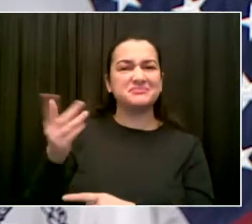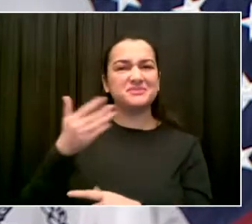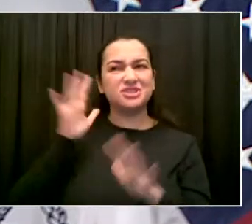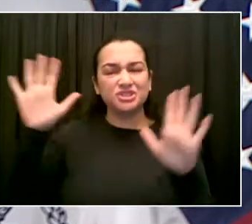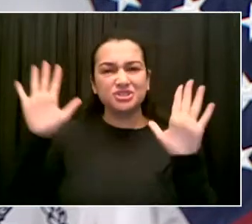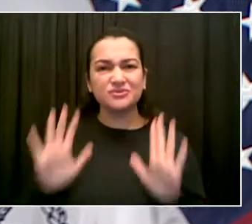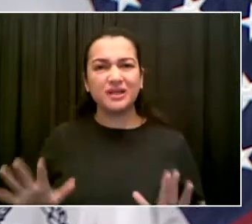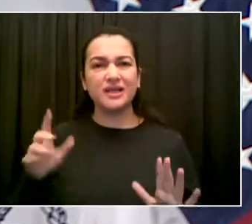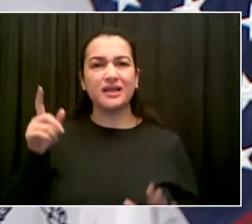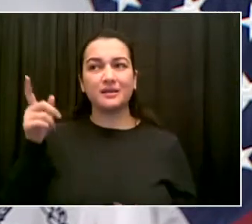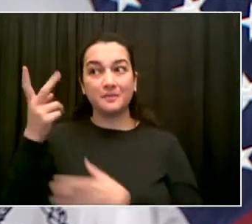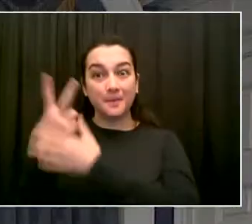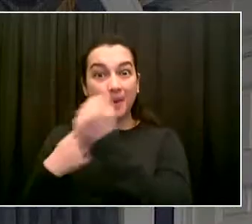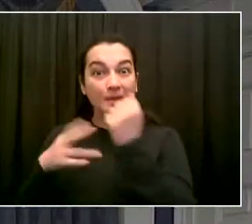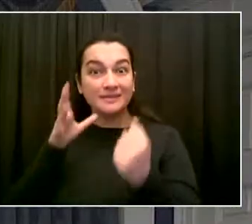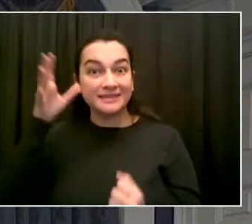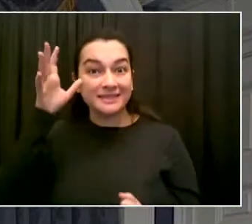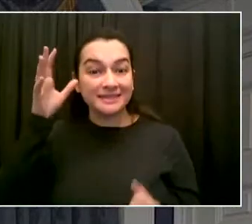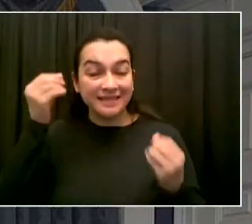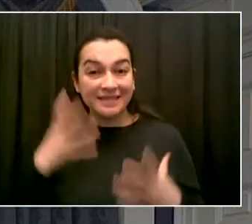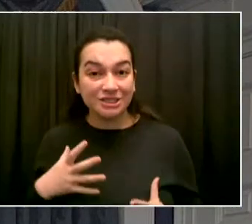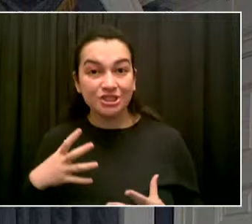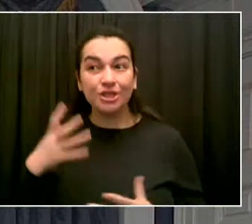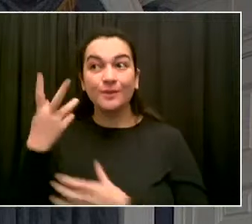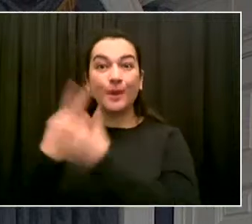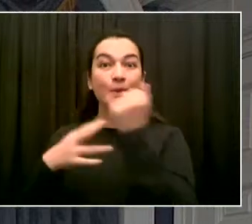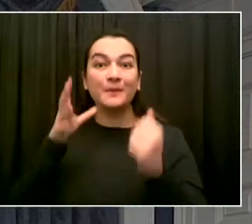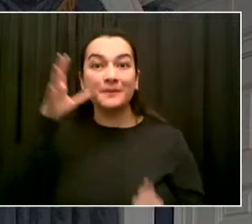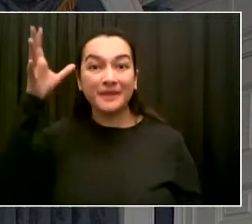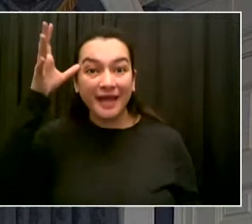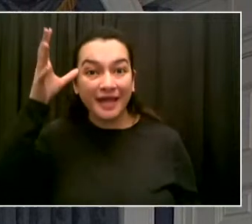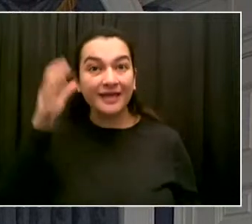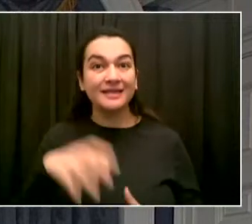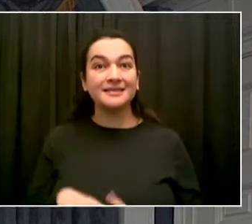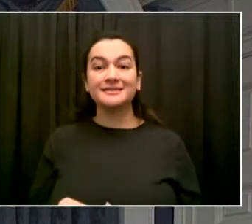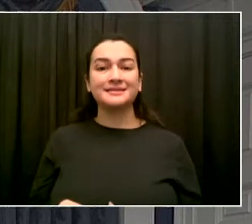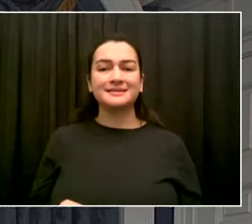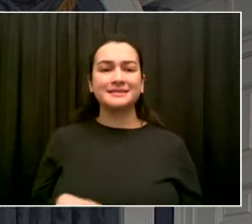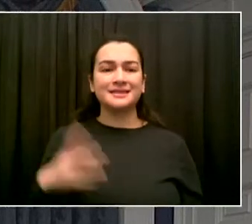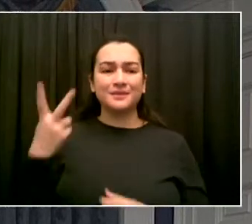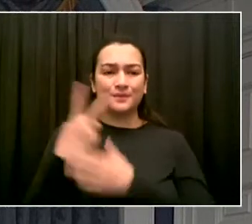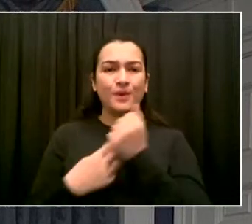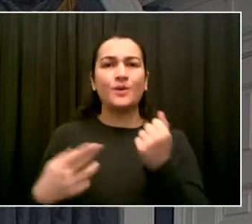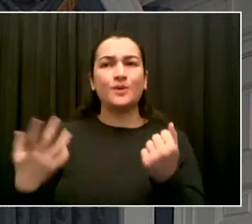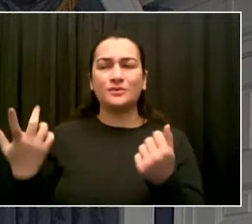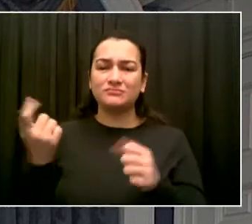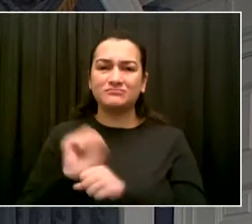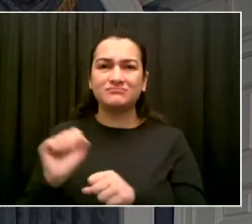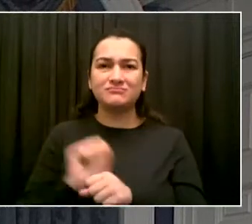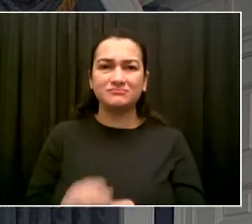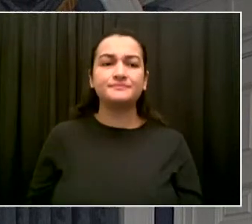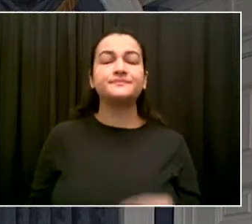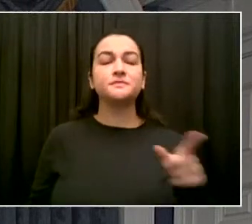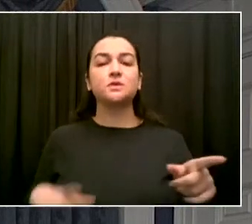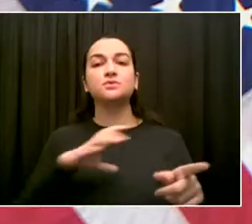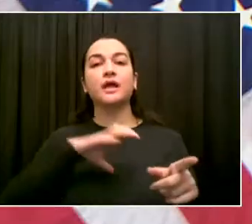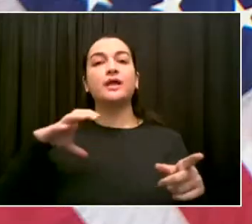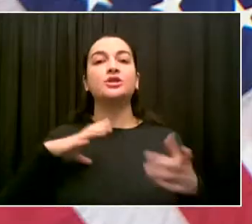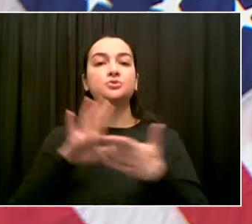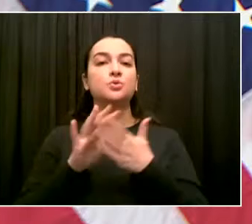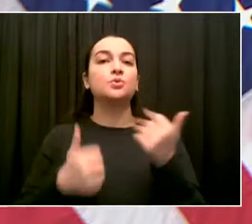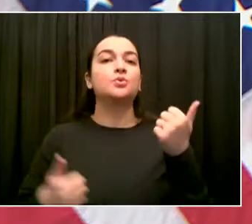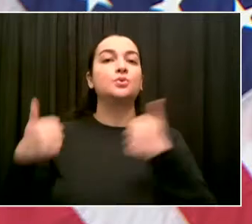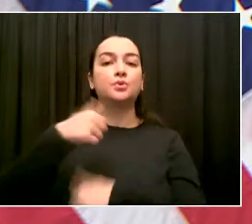parent simultaneously. Chancellor Misha Ross-Porter. Thank you, Mayor de Blasio, and I'm